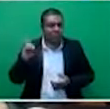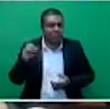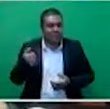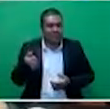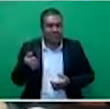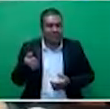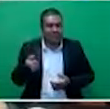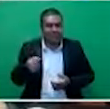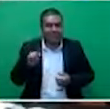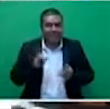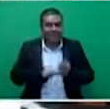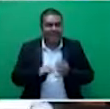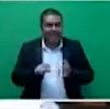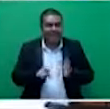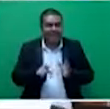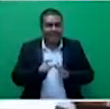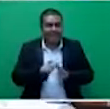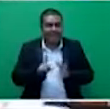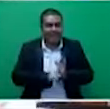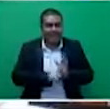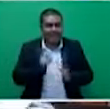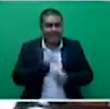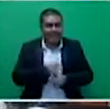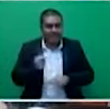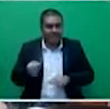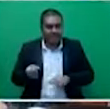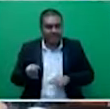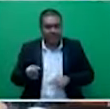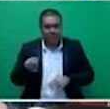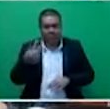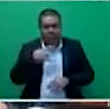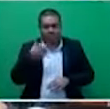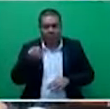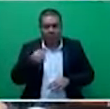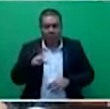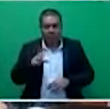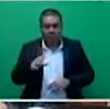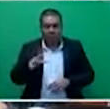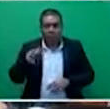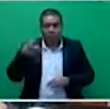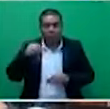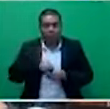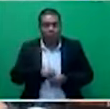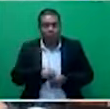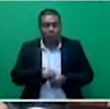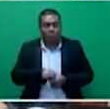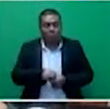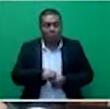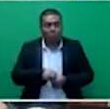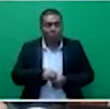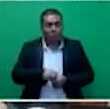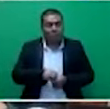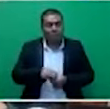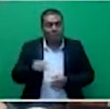SDL government then borrowed over $320 million through the issuance of global bond with a coupon of